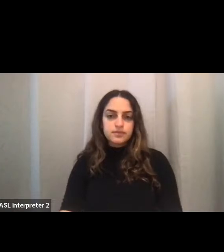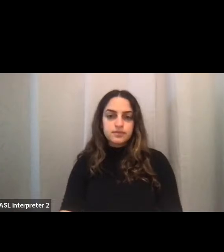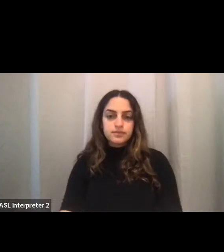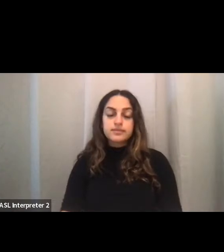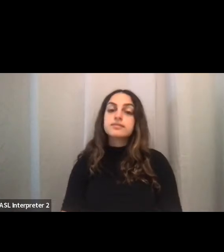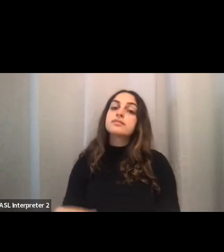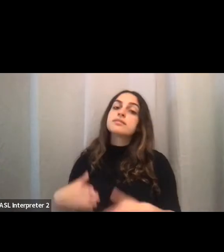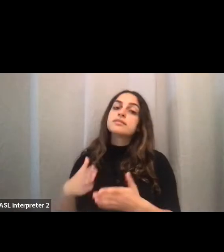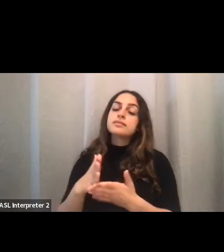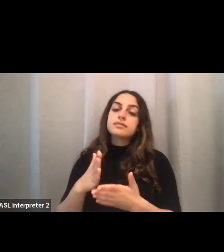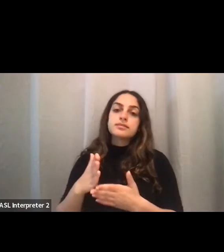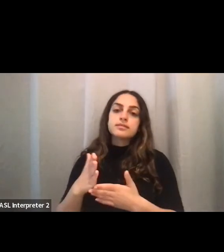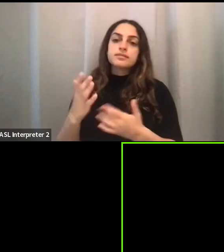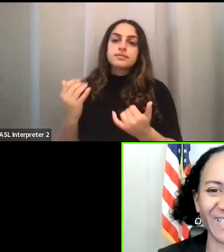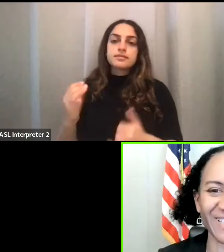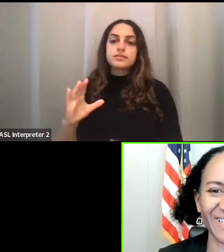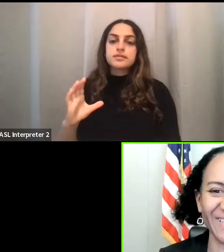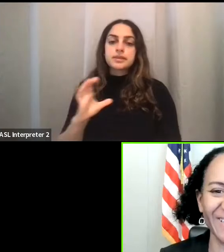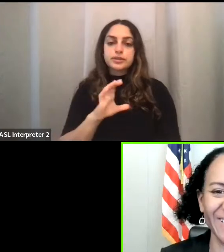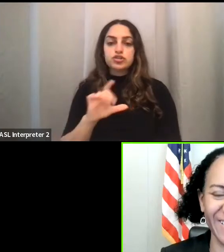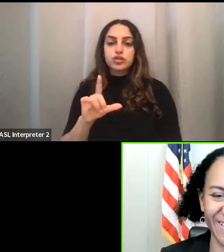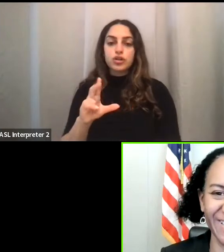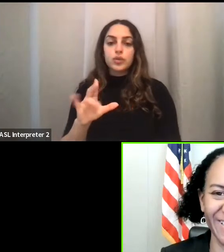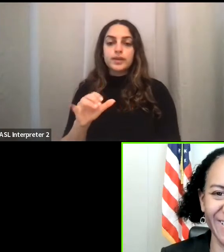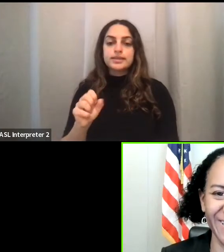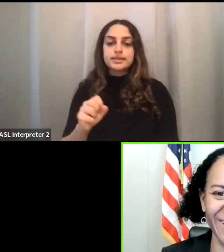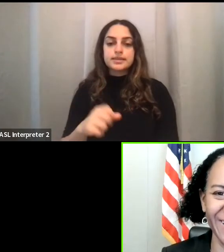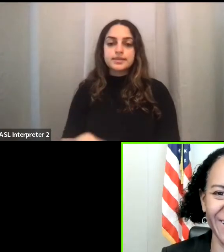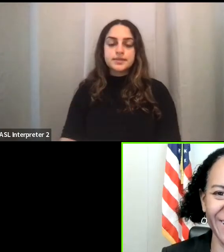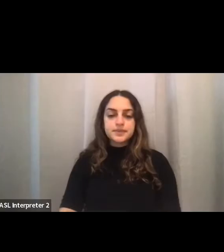all right so now we have commissioner lucas